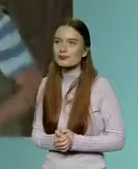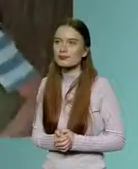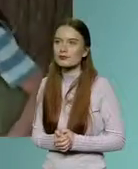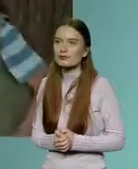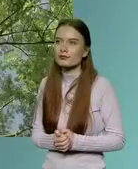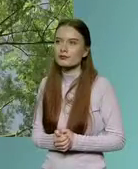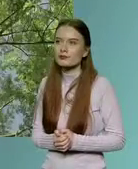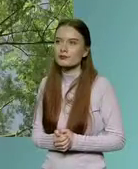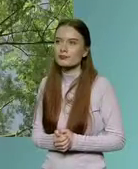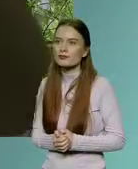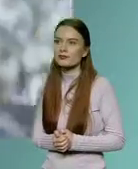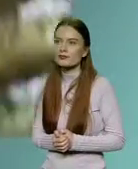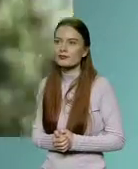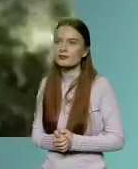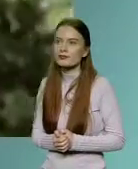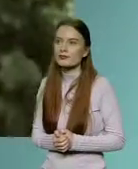covering the insides of a saurus.